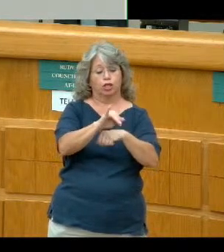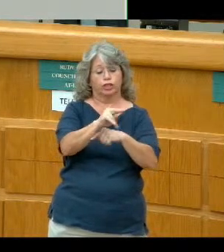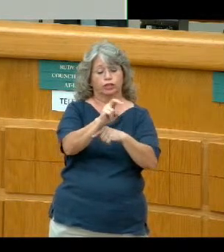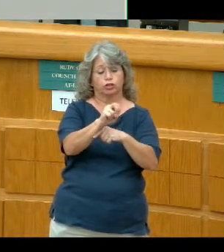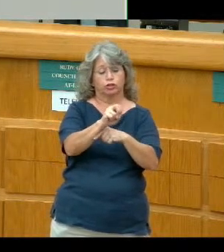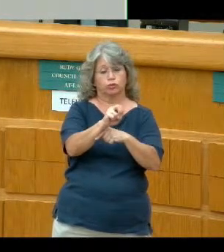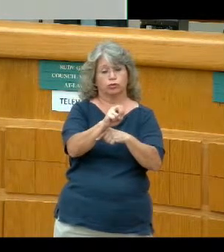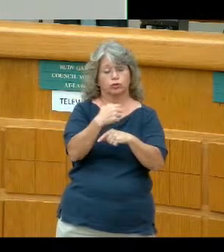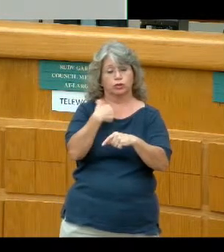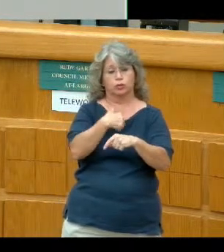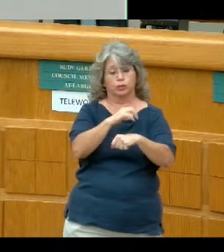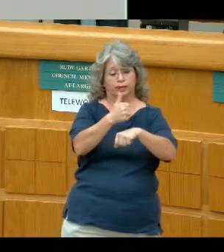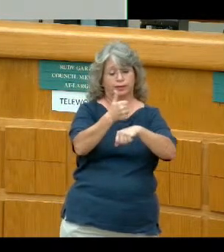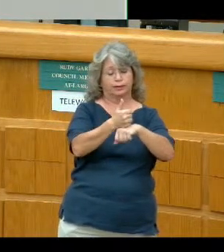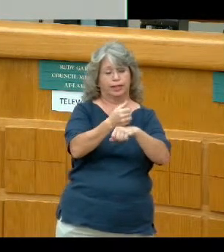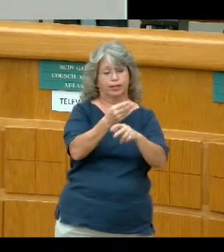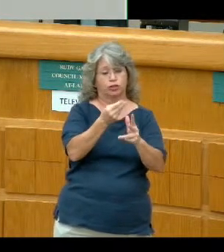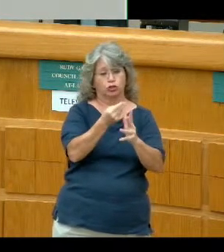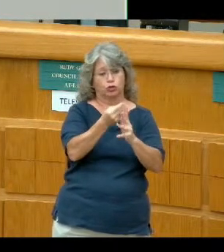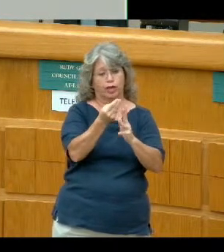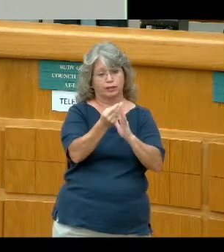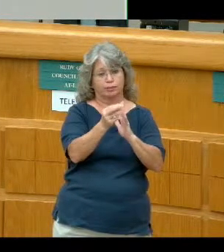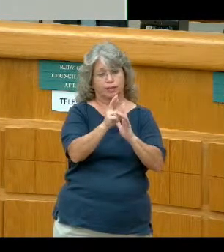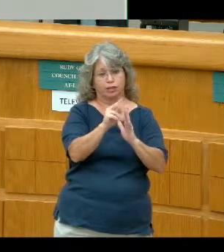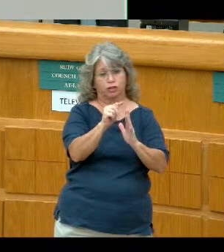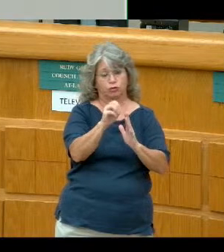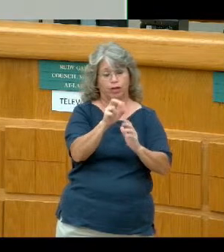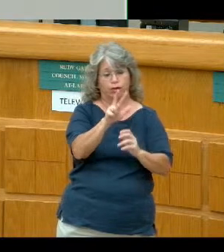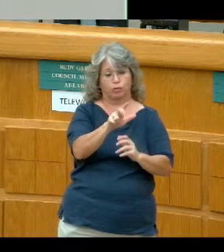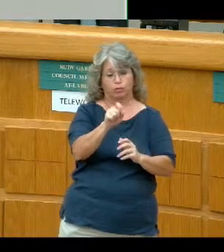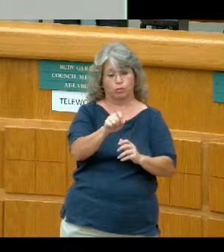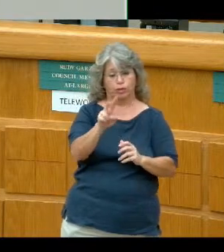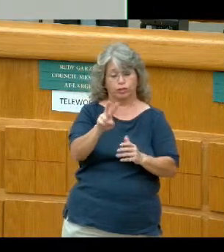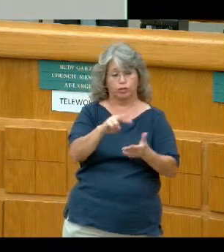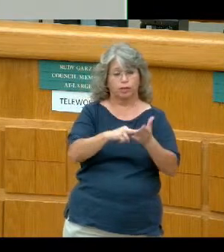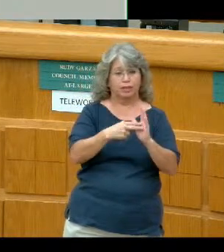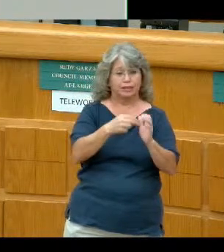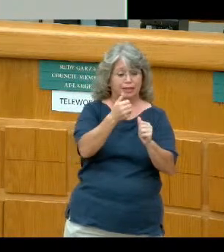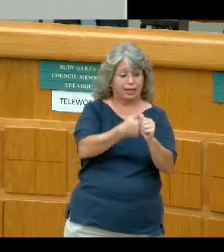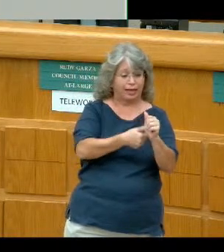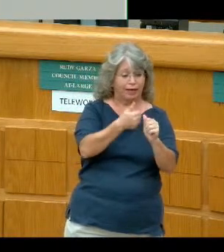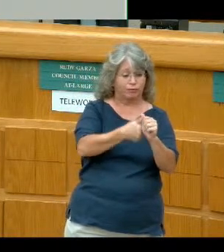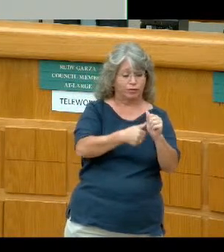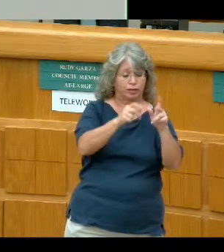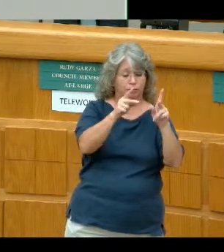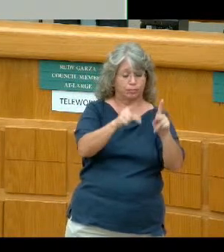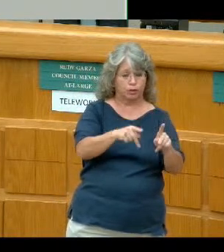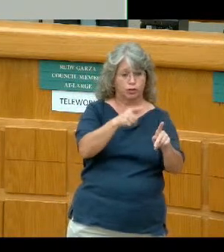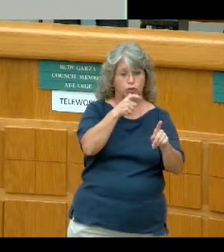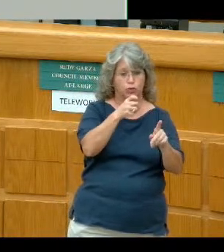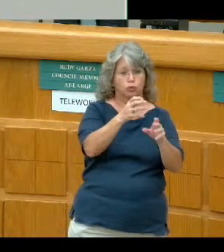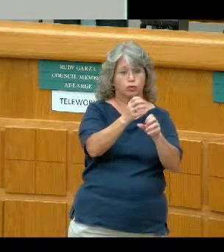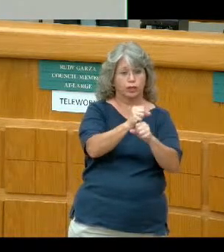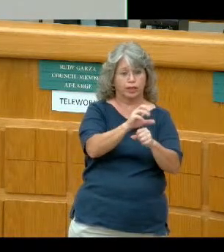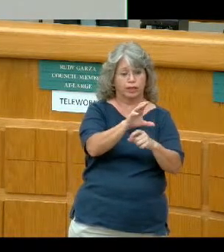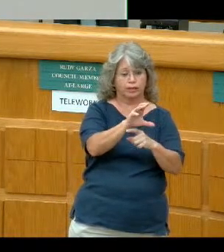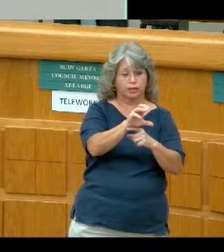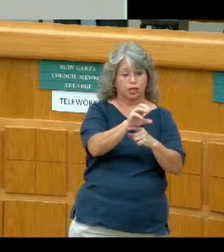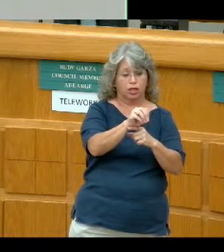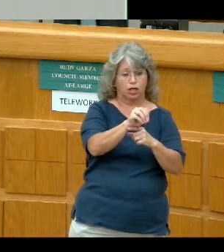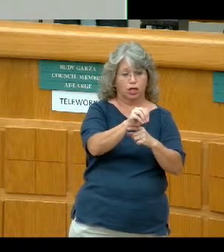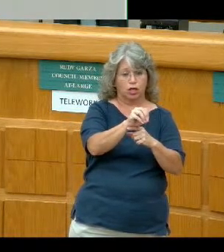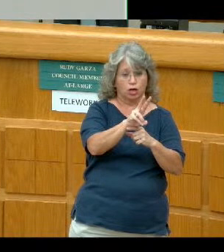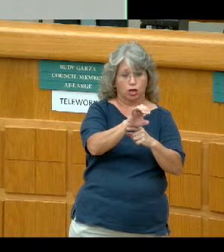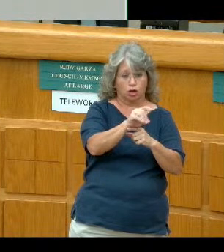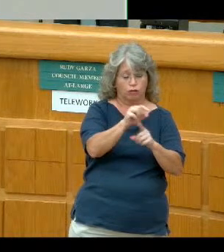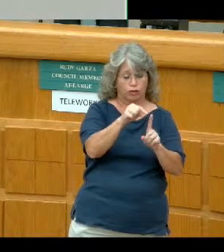early June, we have it parameterized at a transmission rate of 3.2. That's for every 1 person that gets COVID. The model fits the data